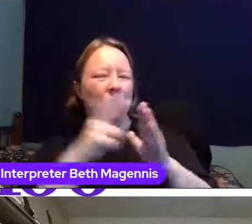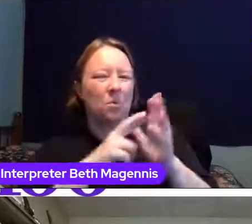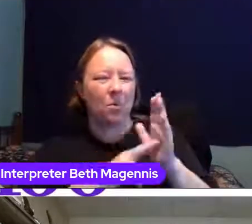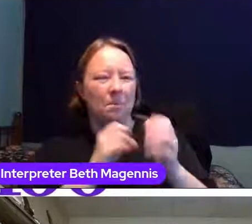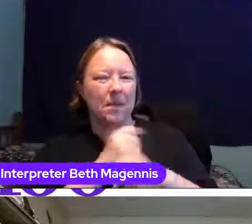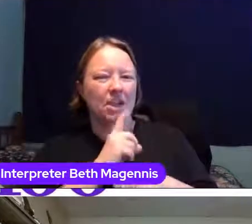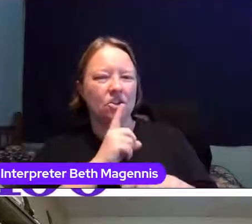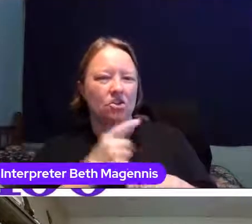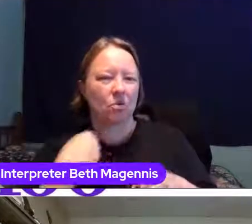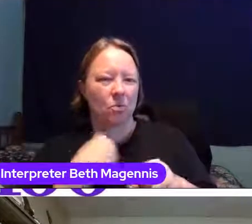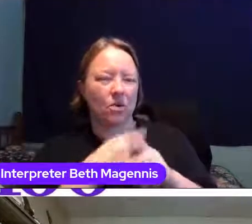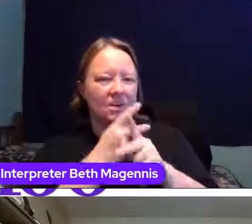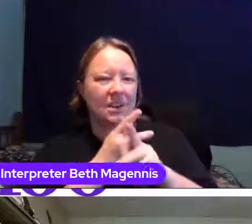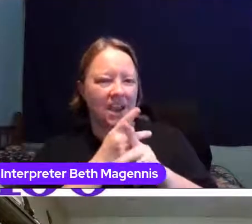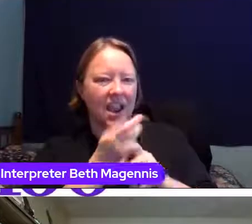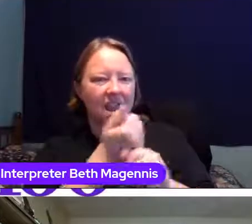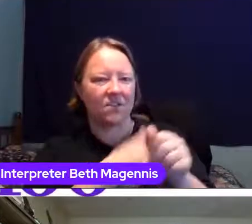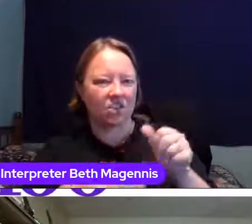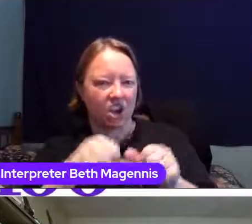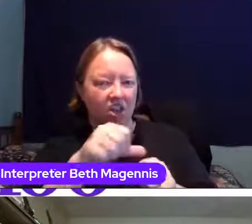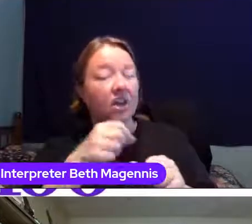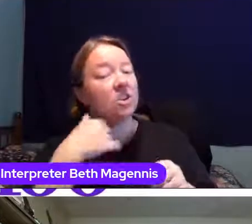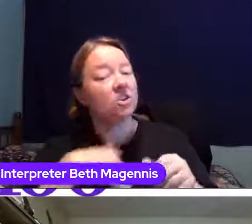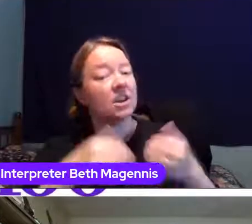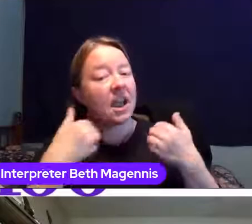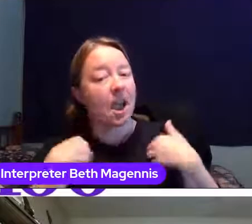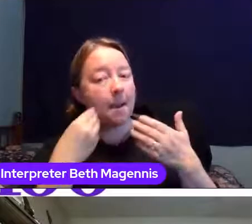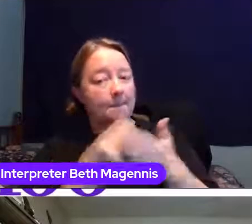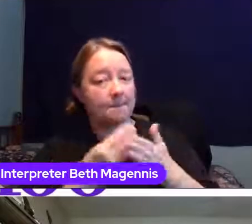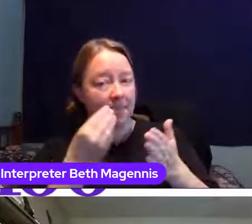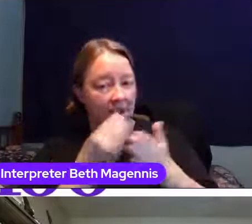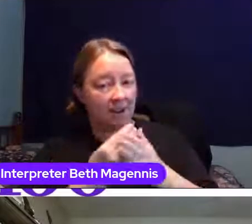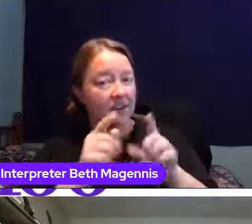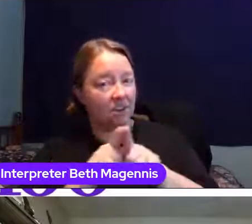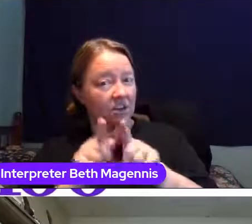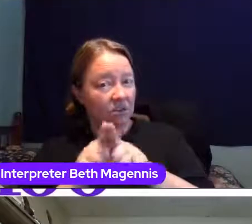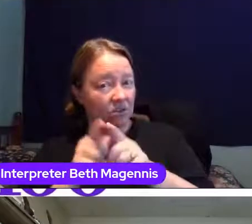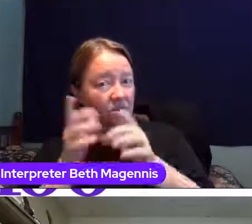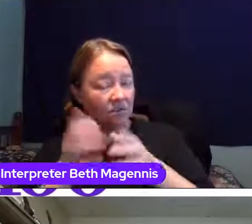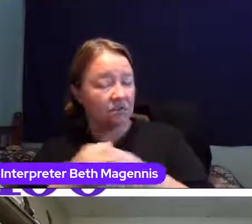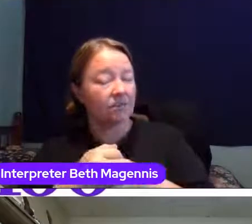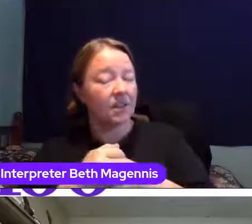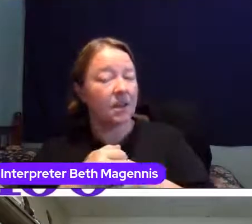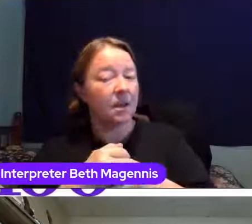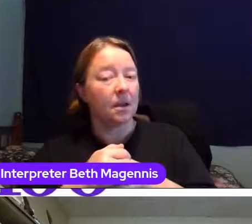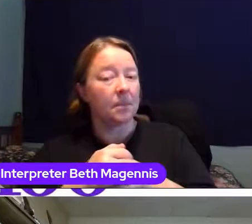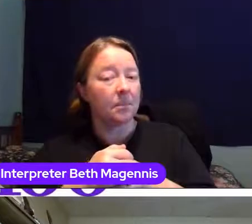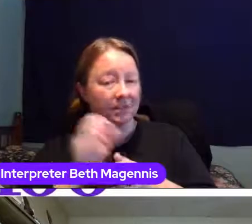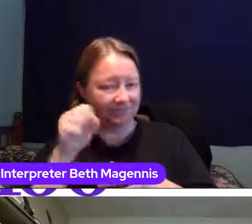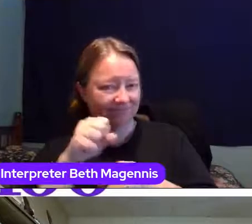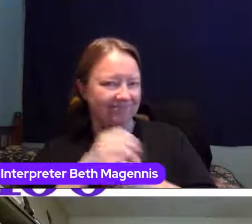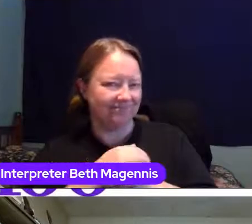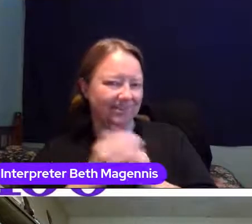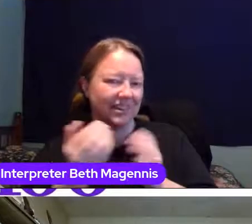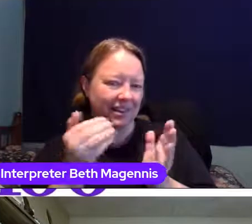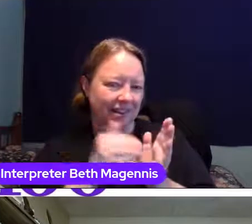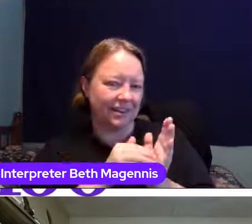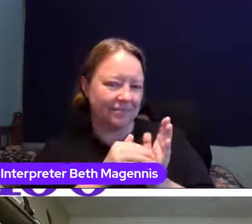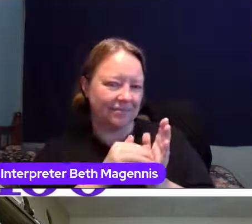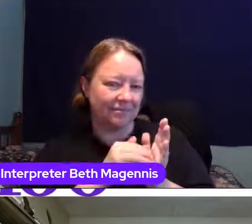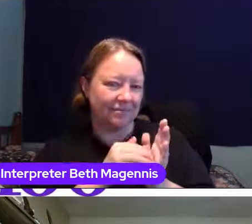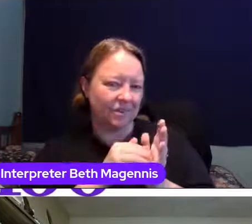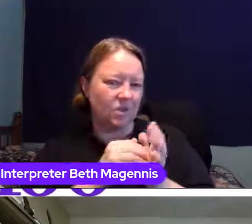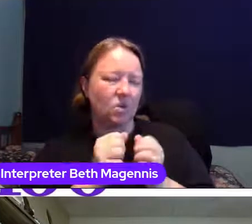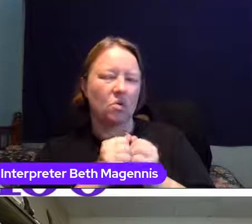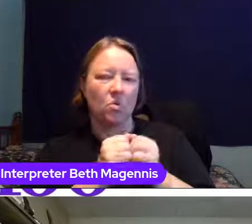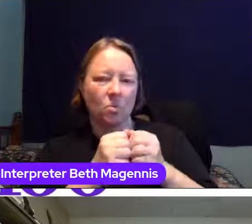we're taking care of each other, and you can still have some money at the bottom line. But yeah, that again, without bringing faith